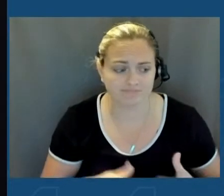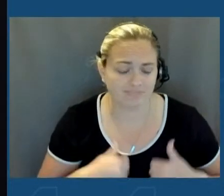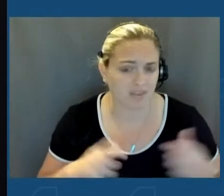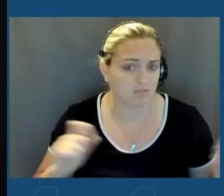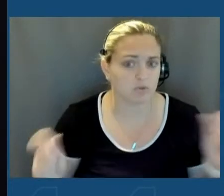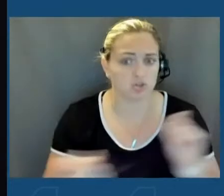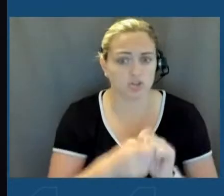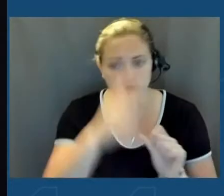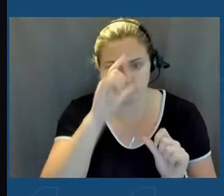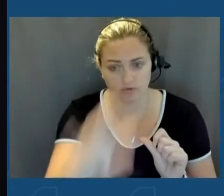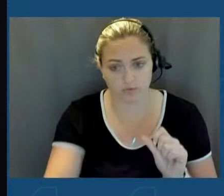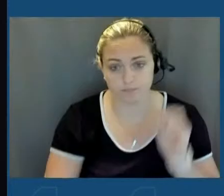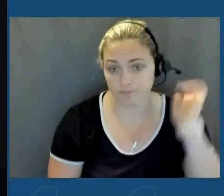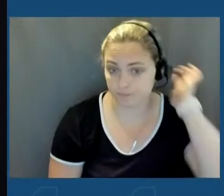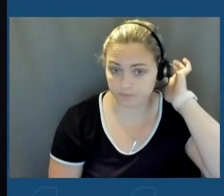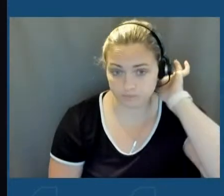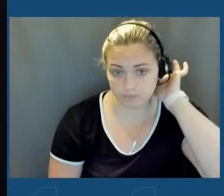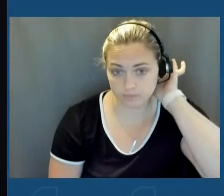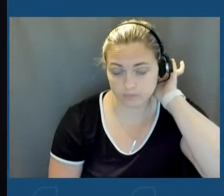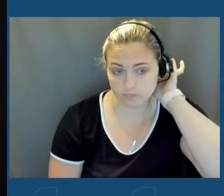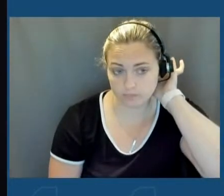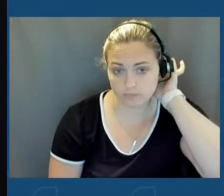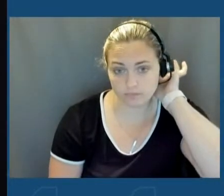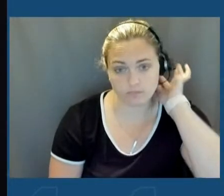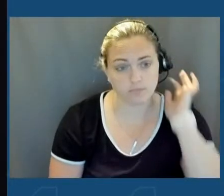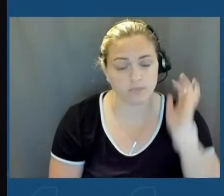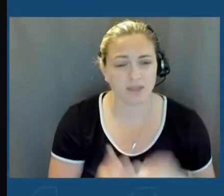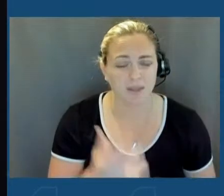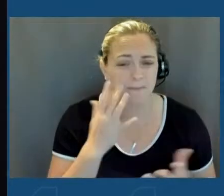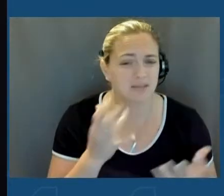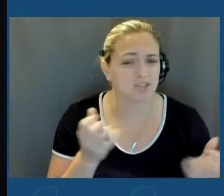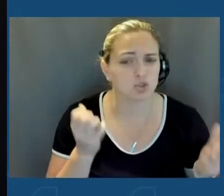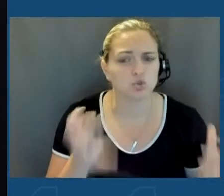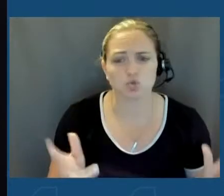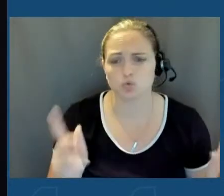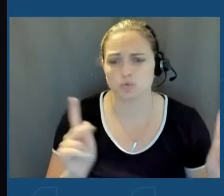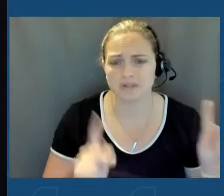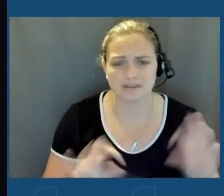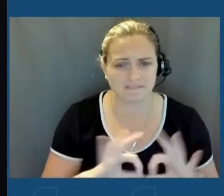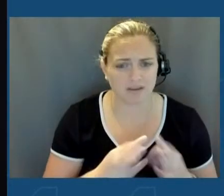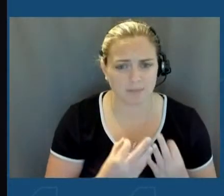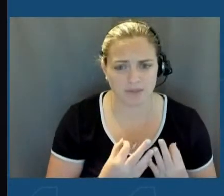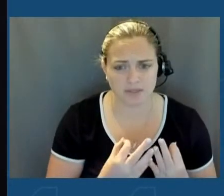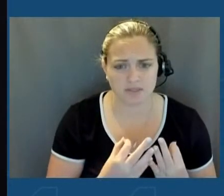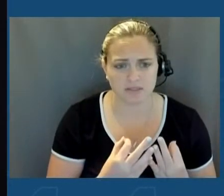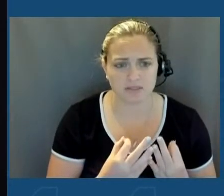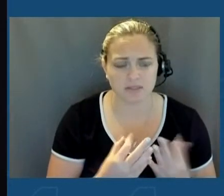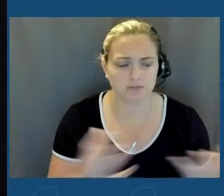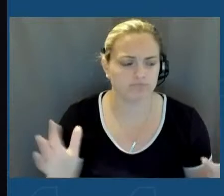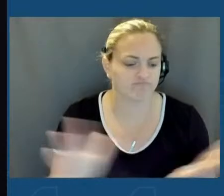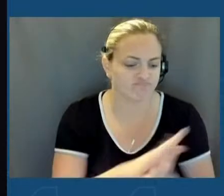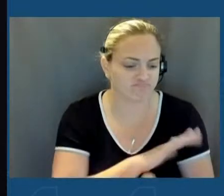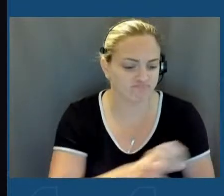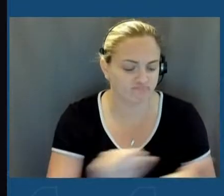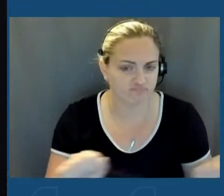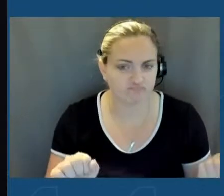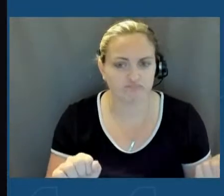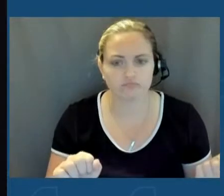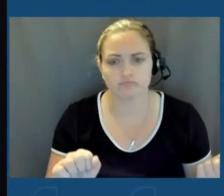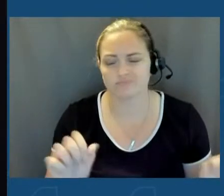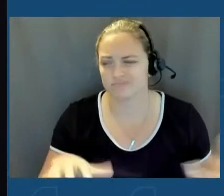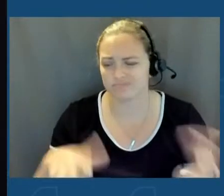forever because just too many families have been destroyed,